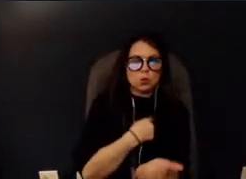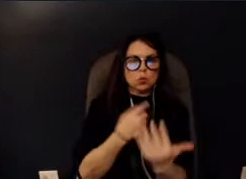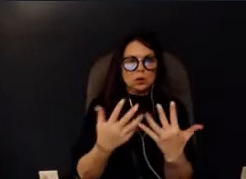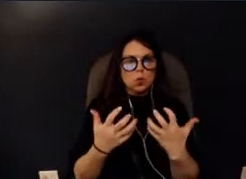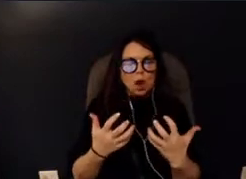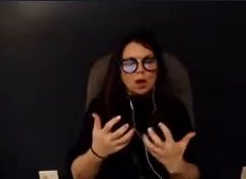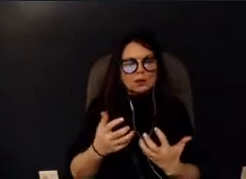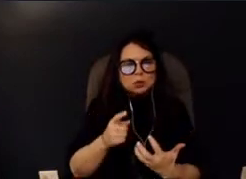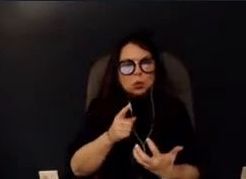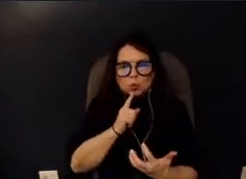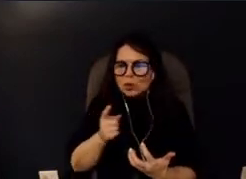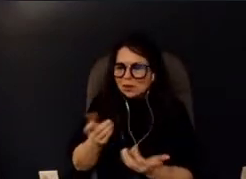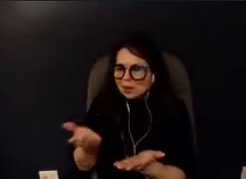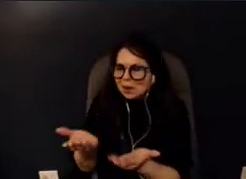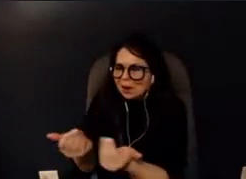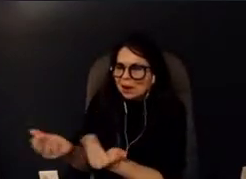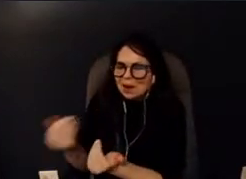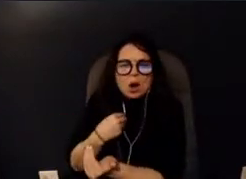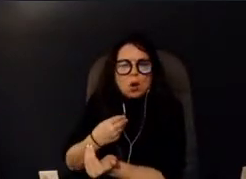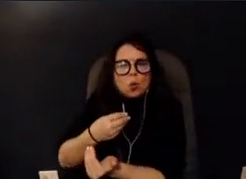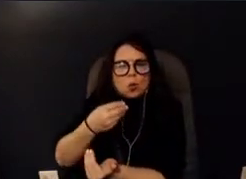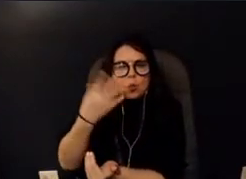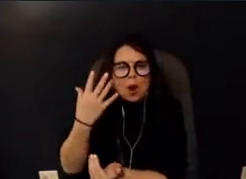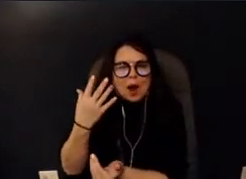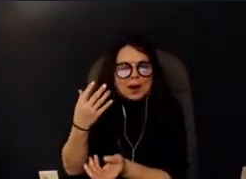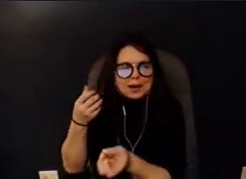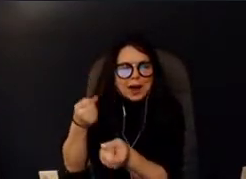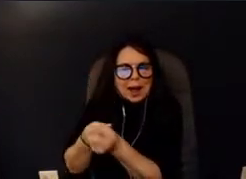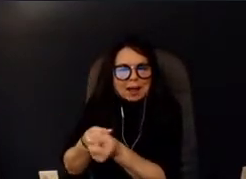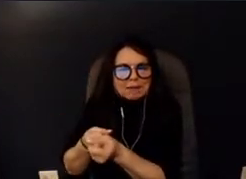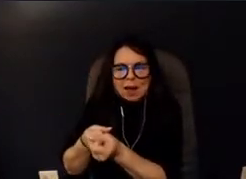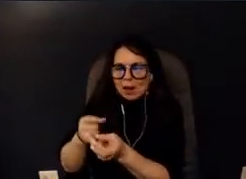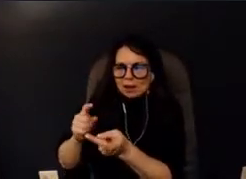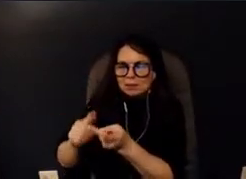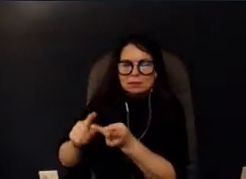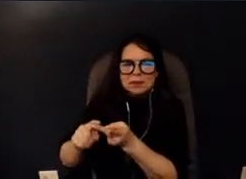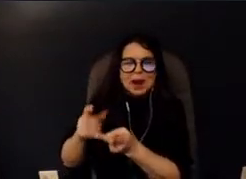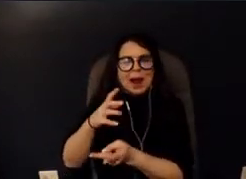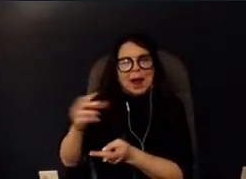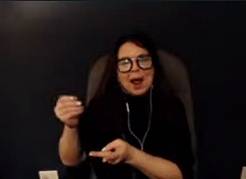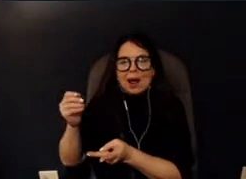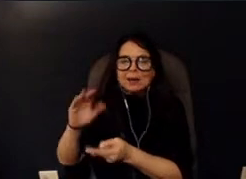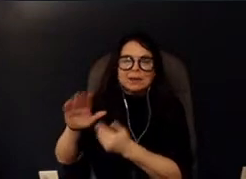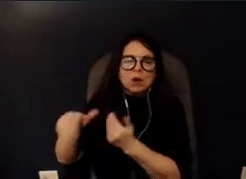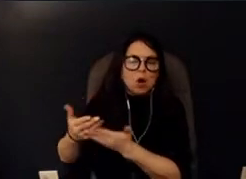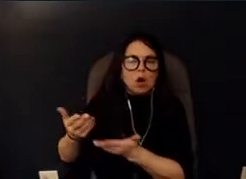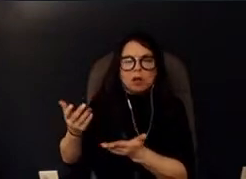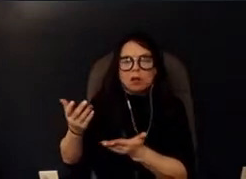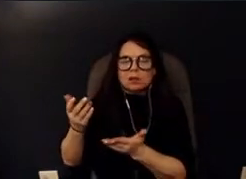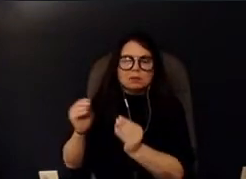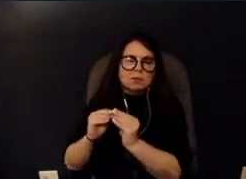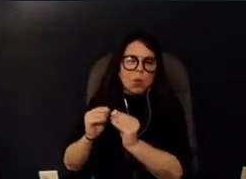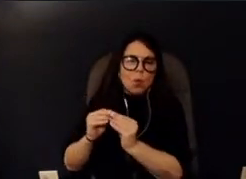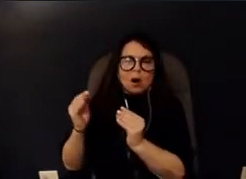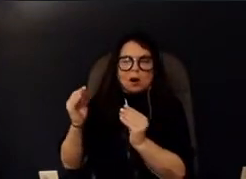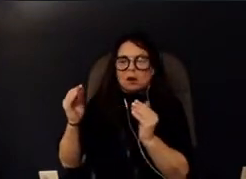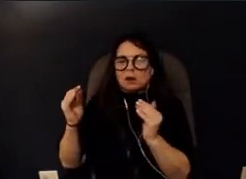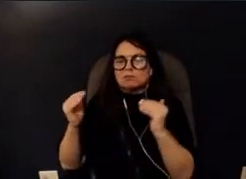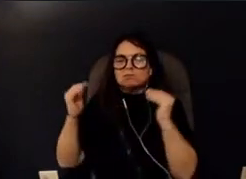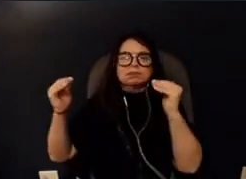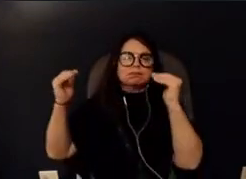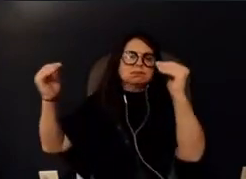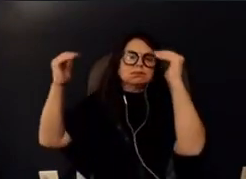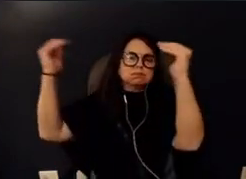privileged folks in this conversation to take a step back and to really support those communities of color to come together